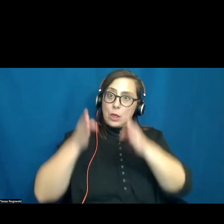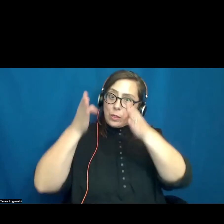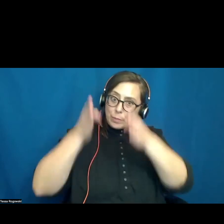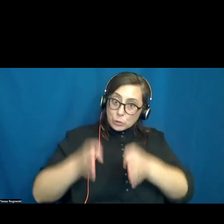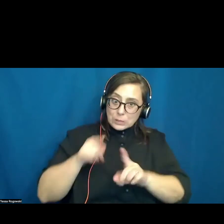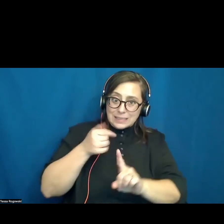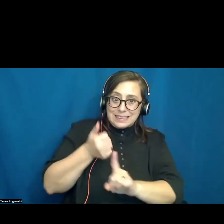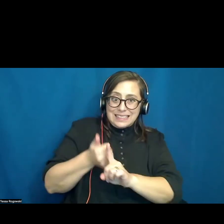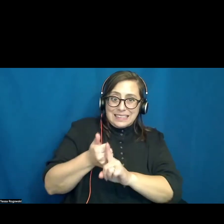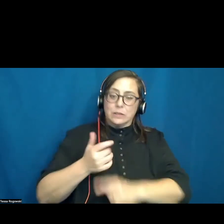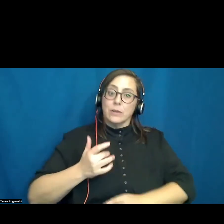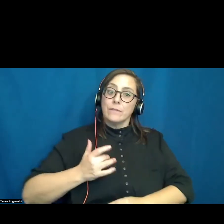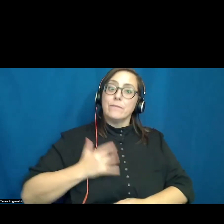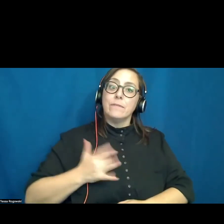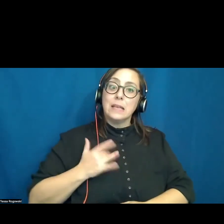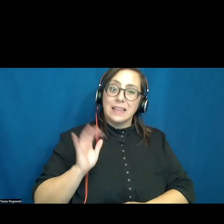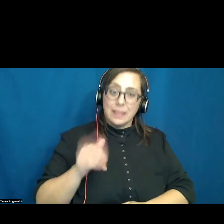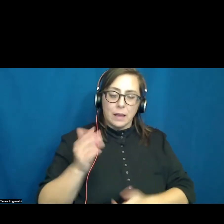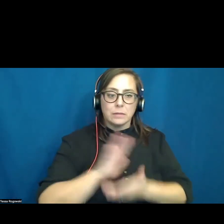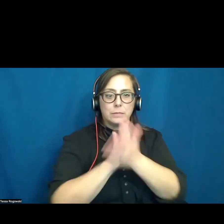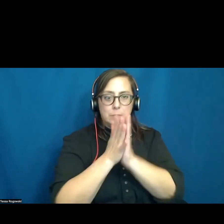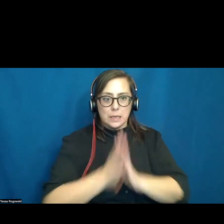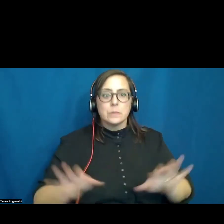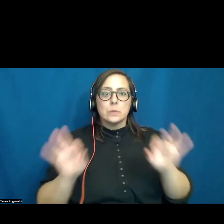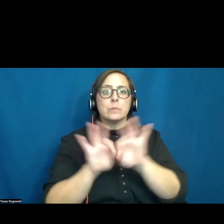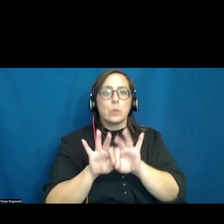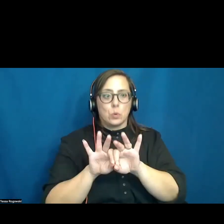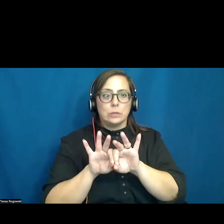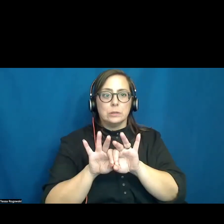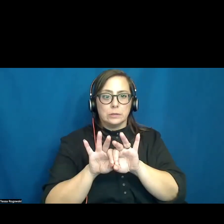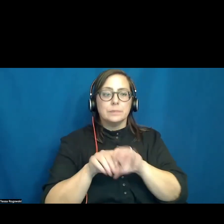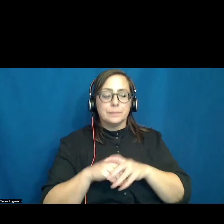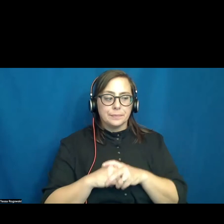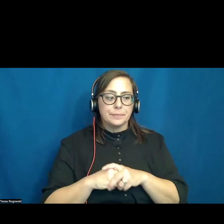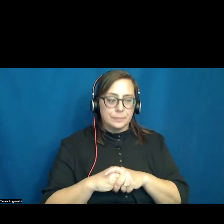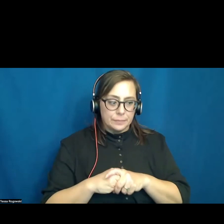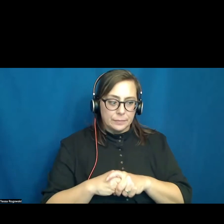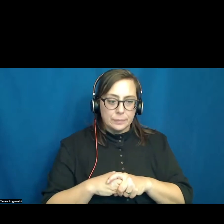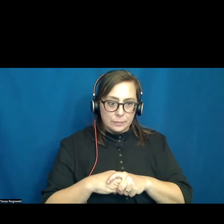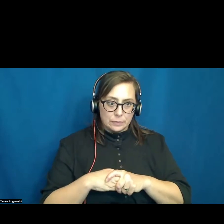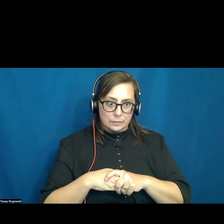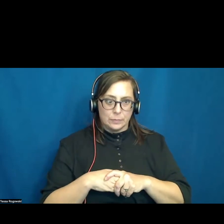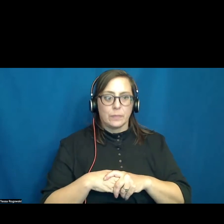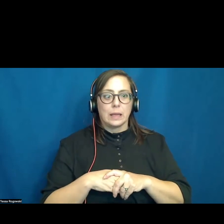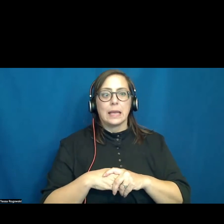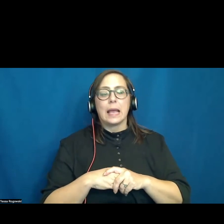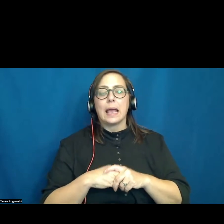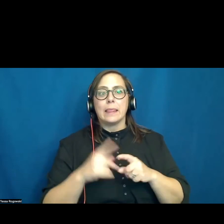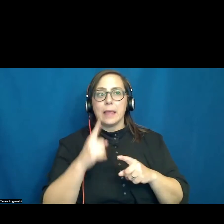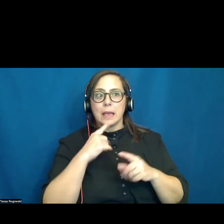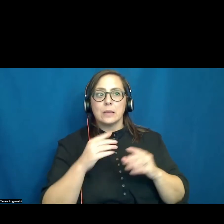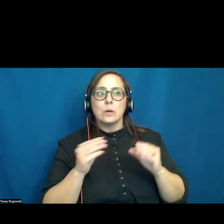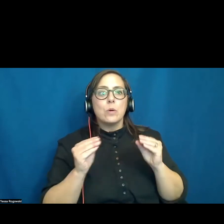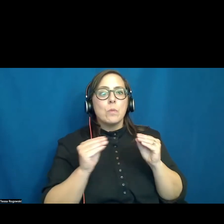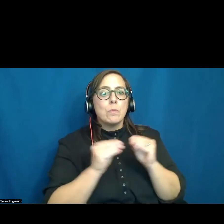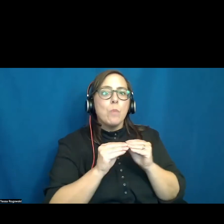really important, and as well outside, in a more secular way, the